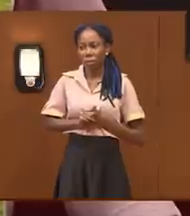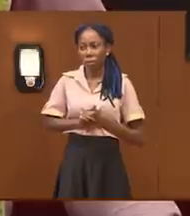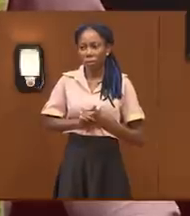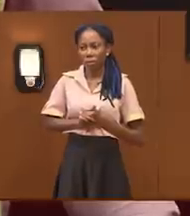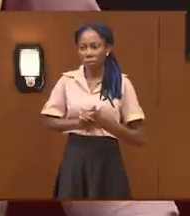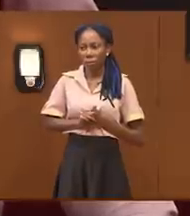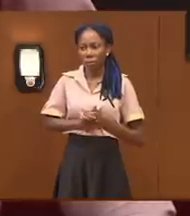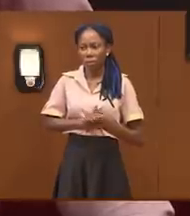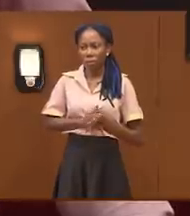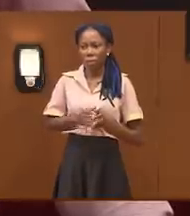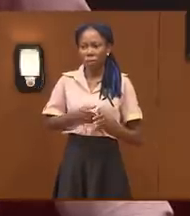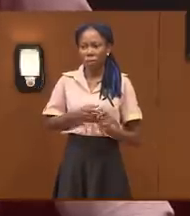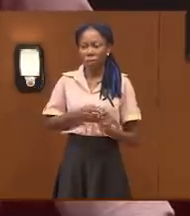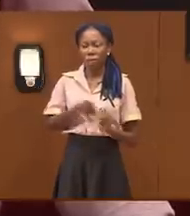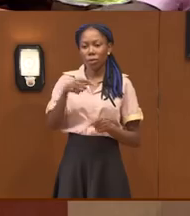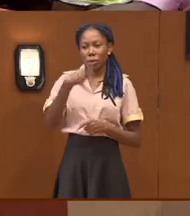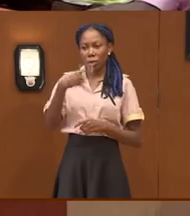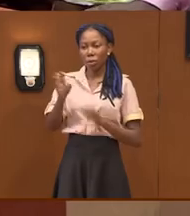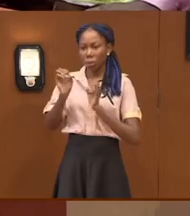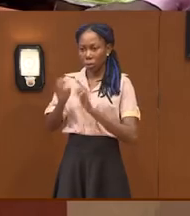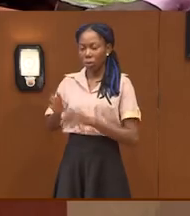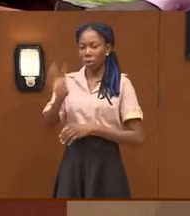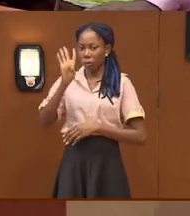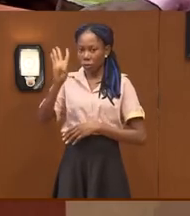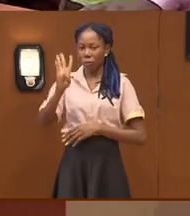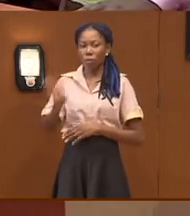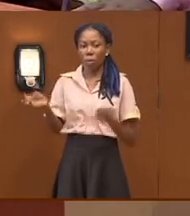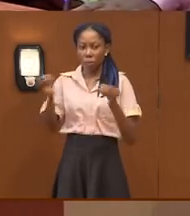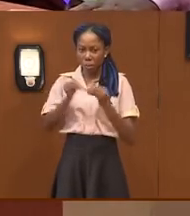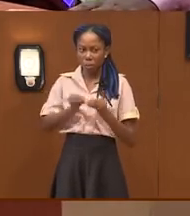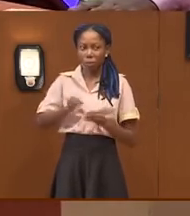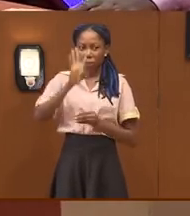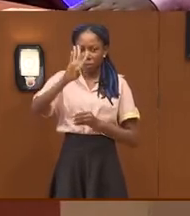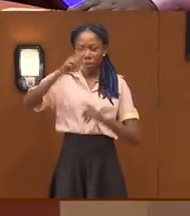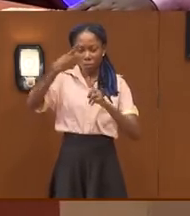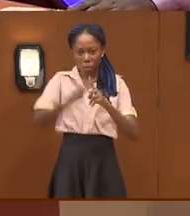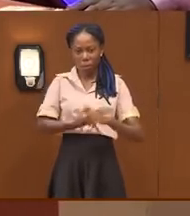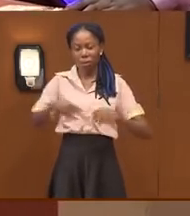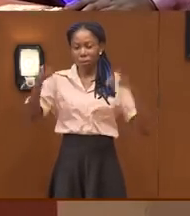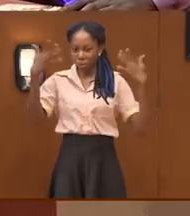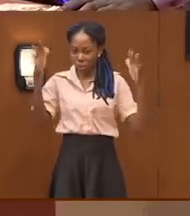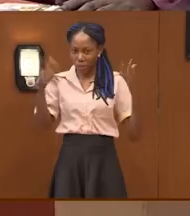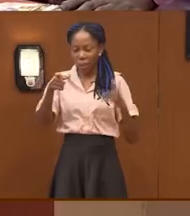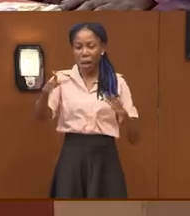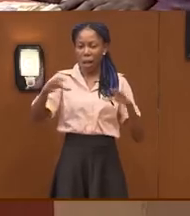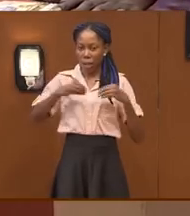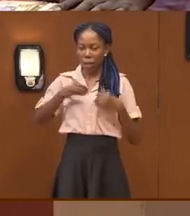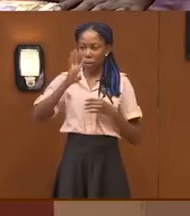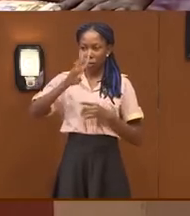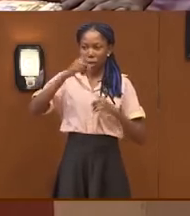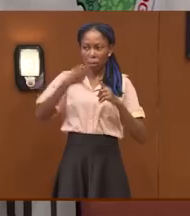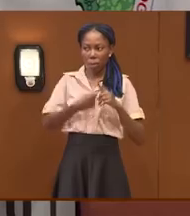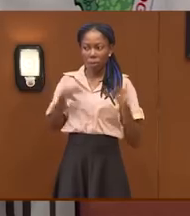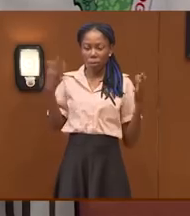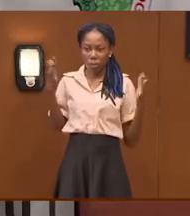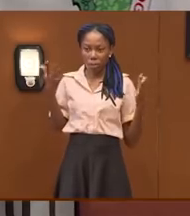I still maintain that. It's okay, do the 4 months. It's only. Let me owe him for 1 month. Do the 4 months, let me owe him. It's okay.